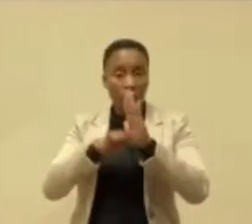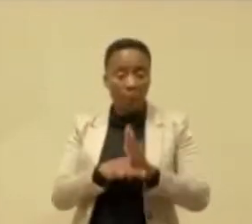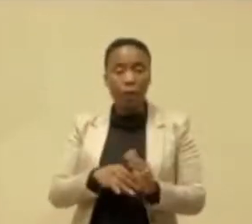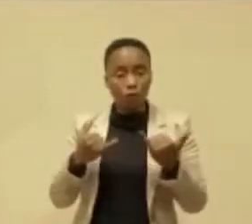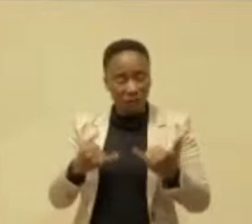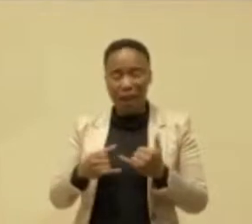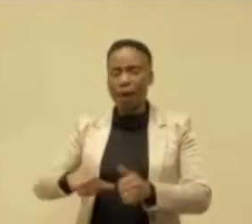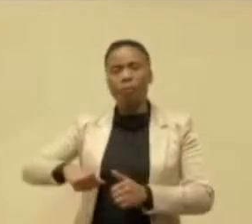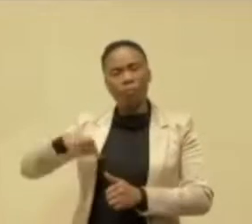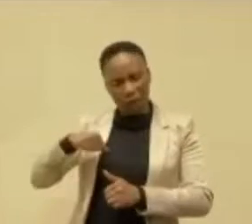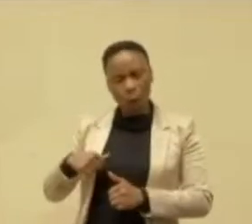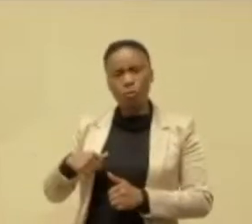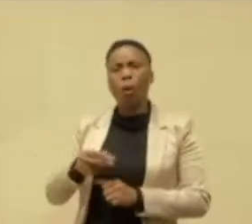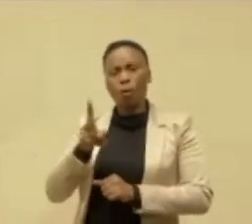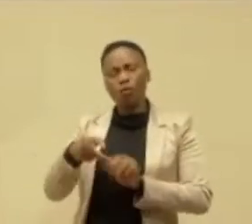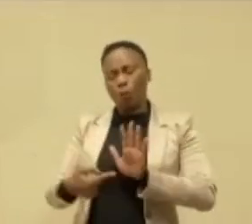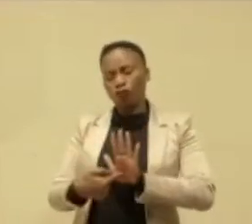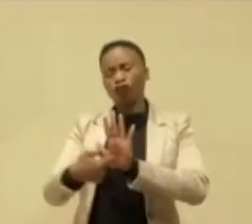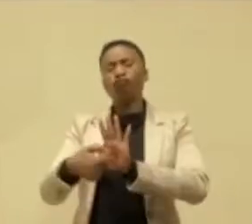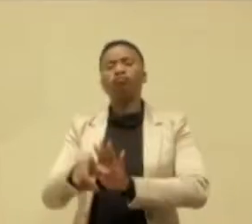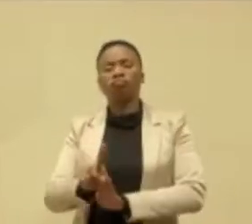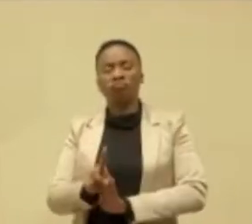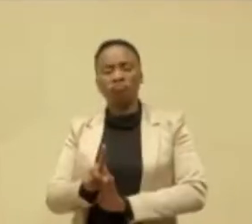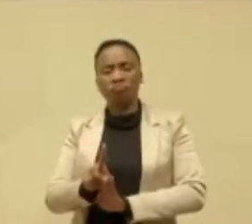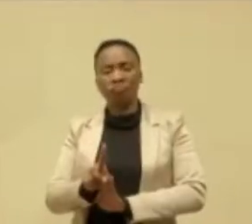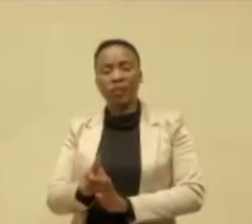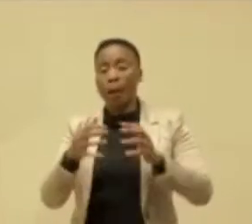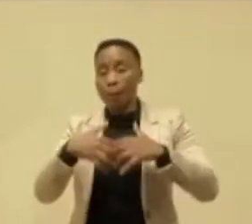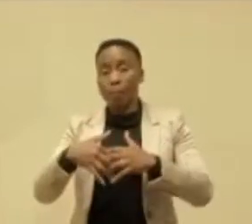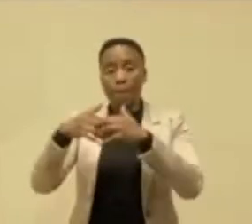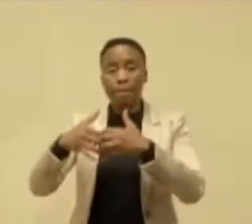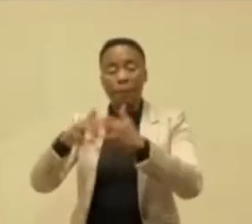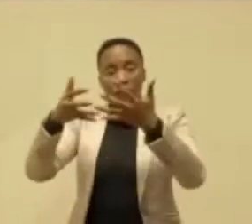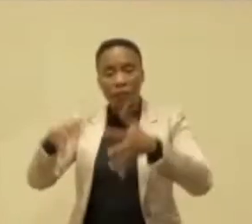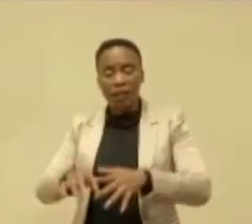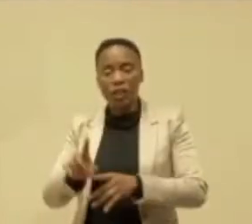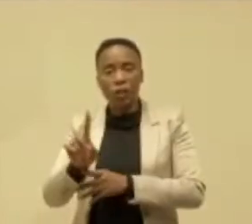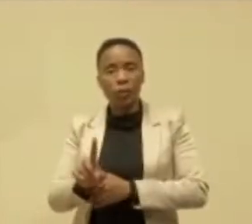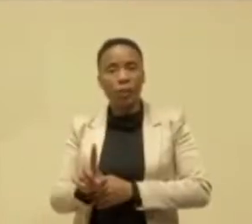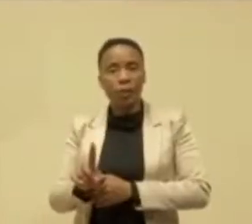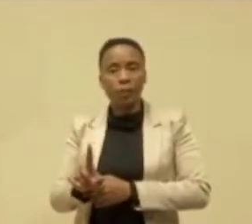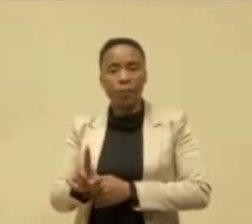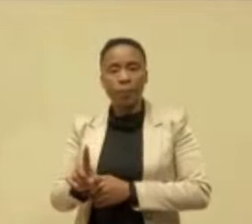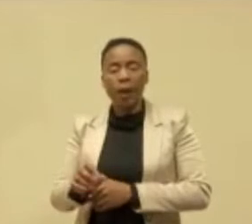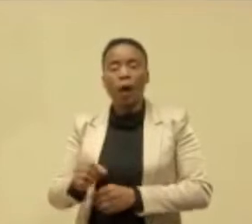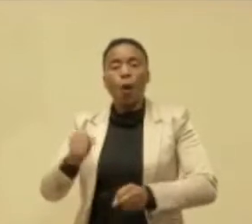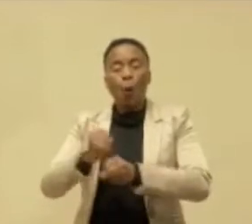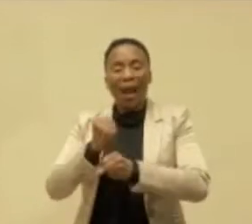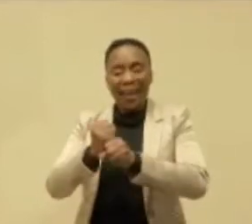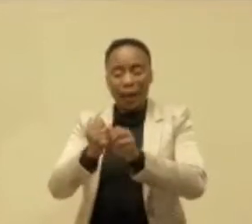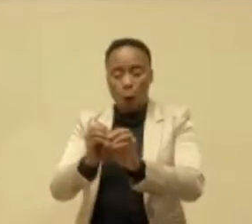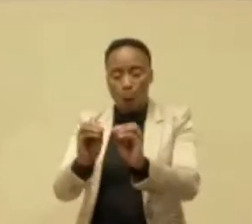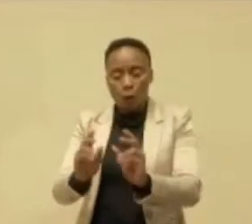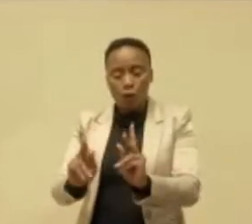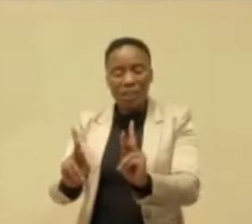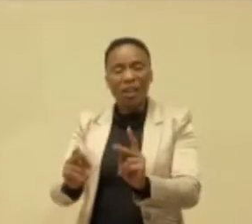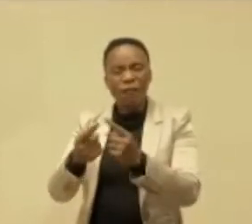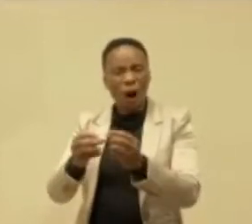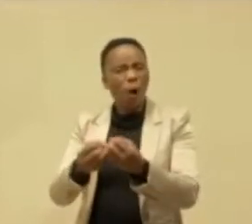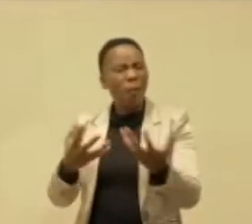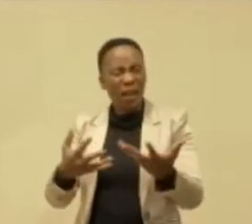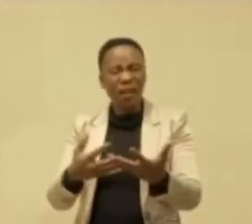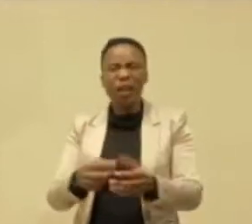also indicatory we have created a working opportunities for about